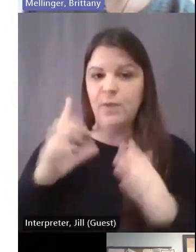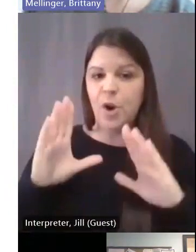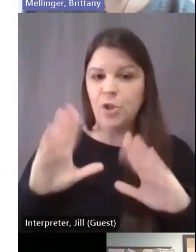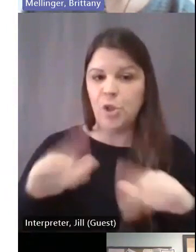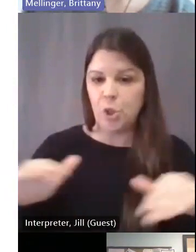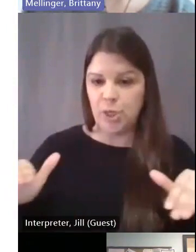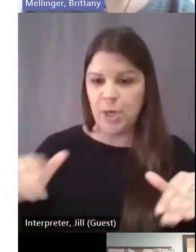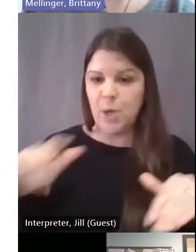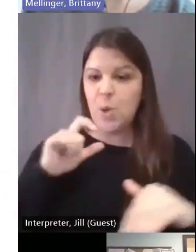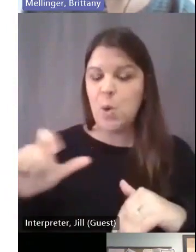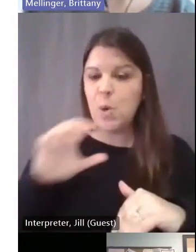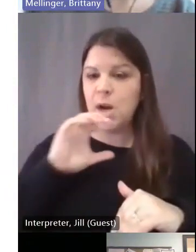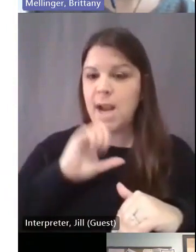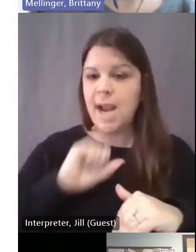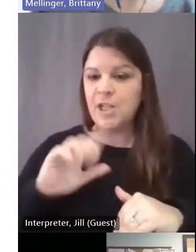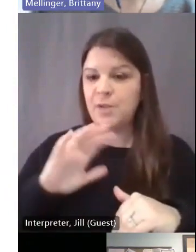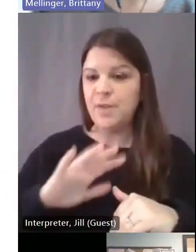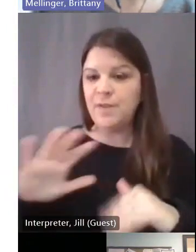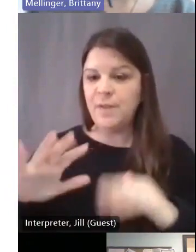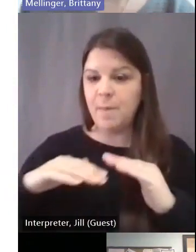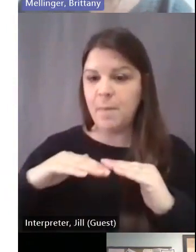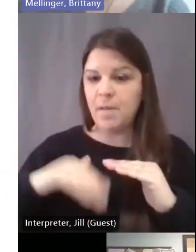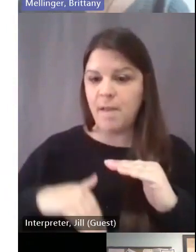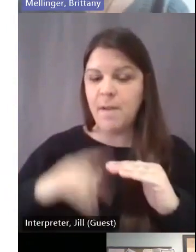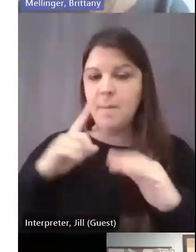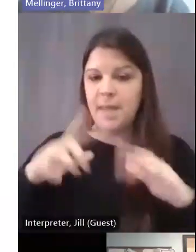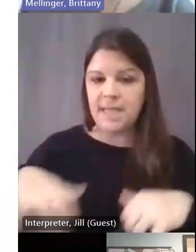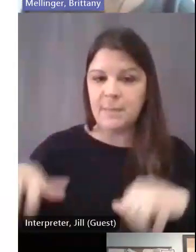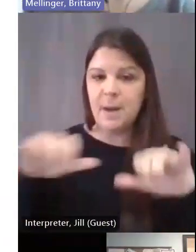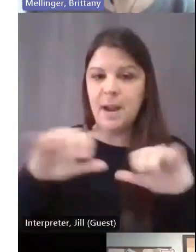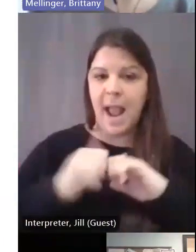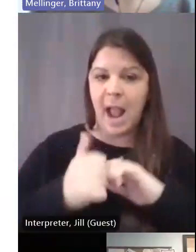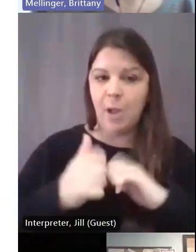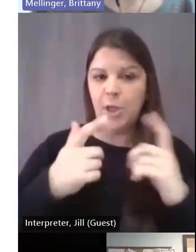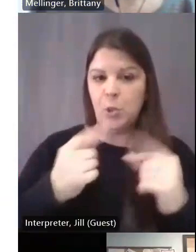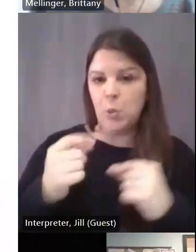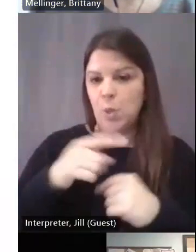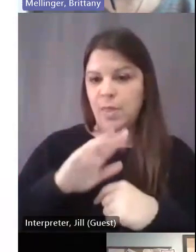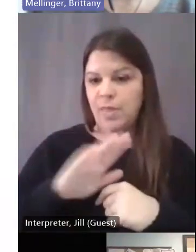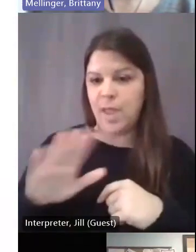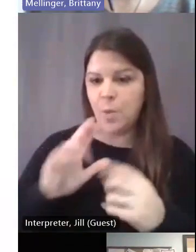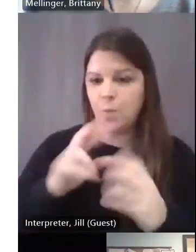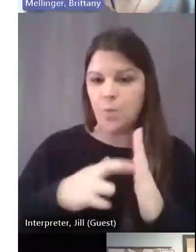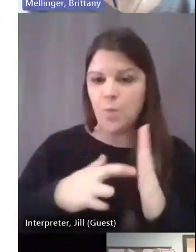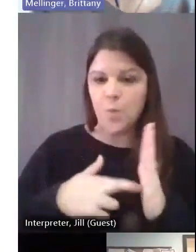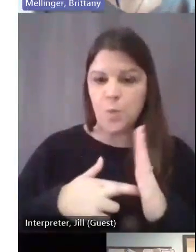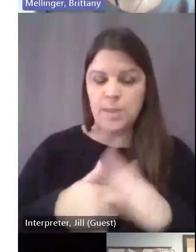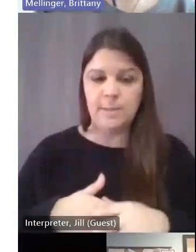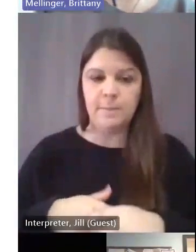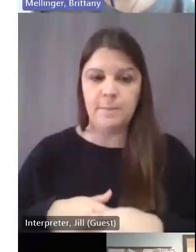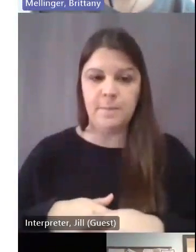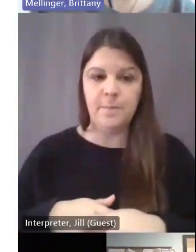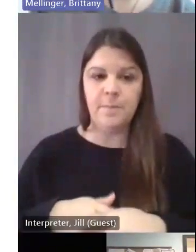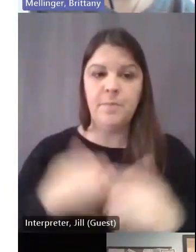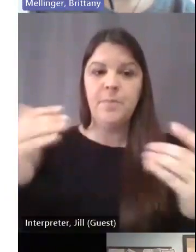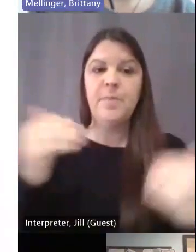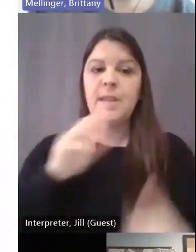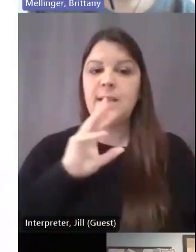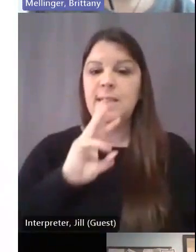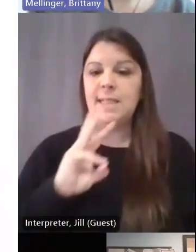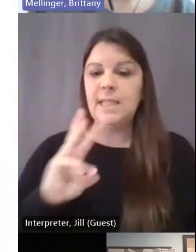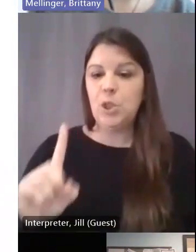people who are under 55, but they do need to be consistent with the way they apply these rules. Now, 62 and older communities